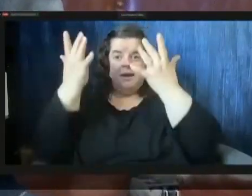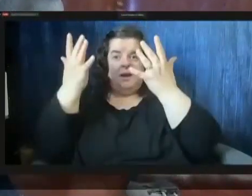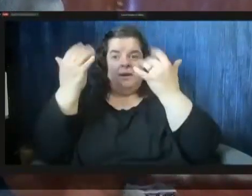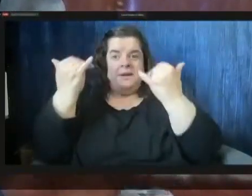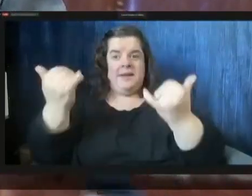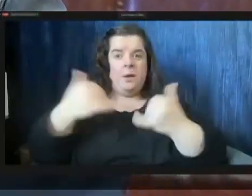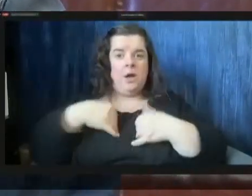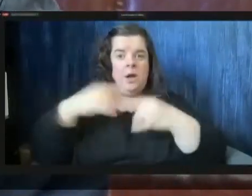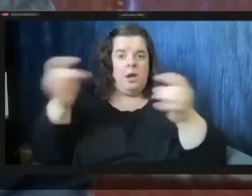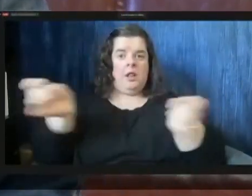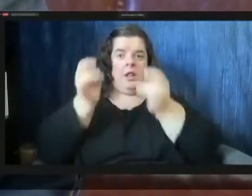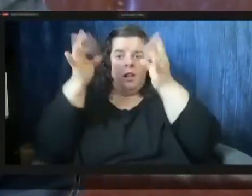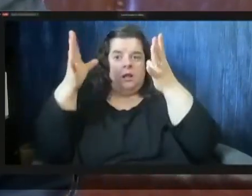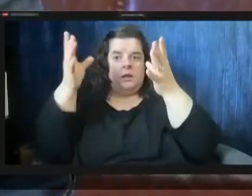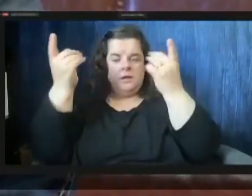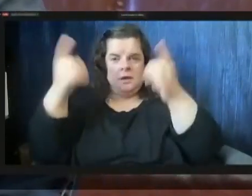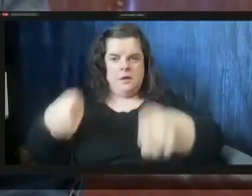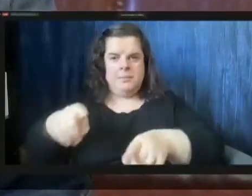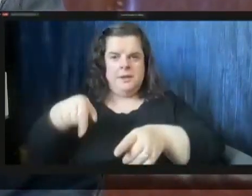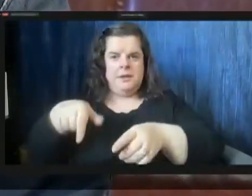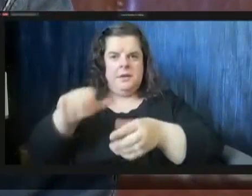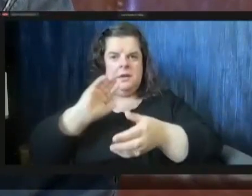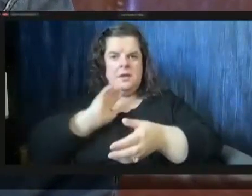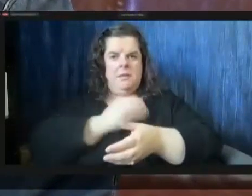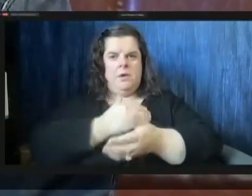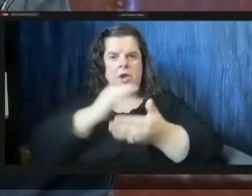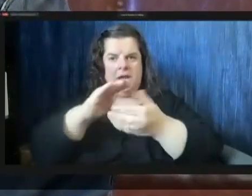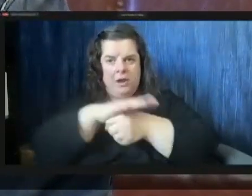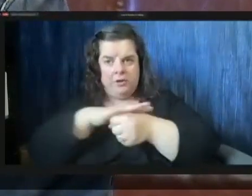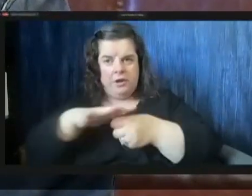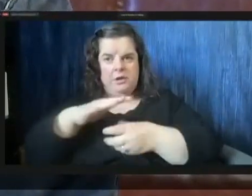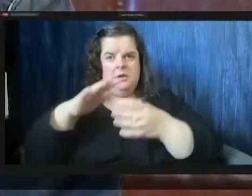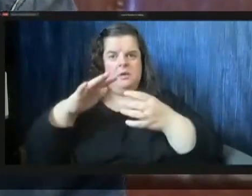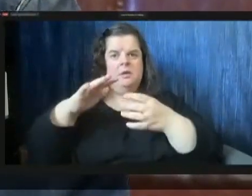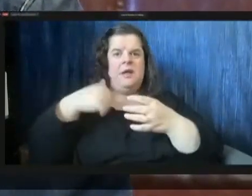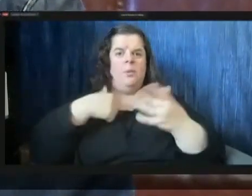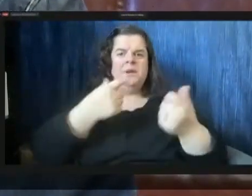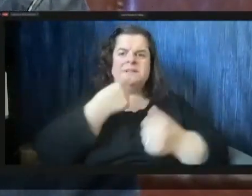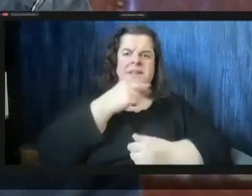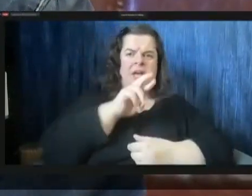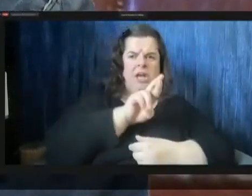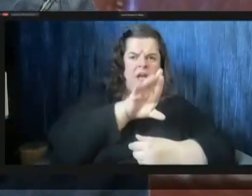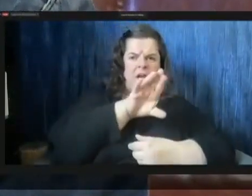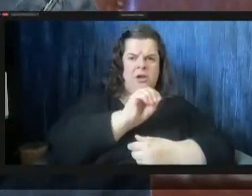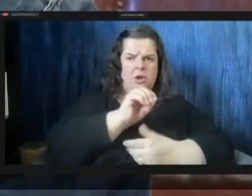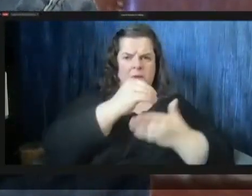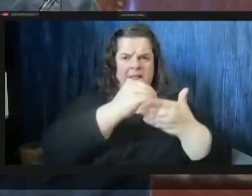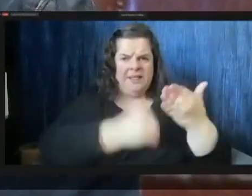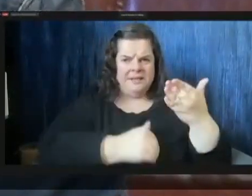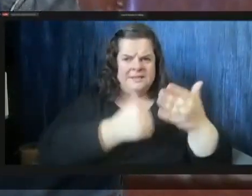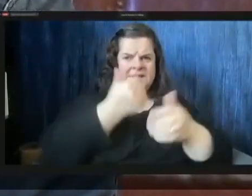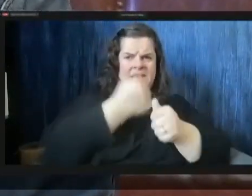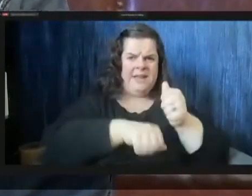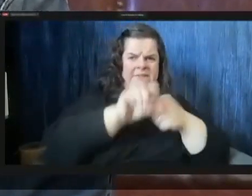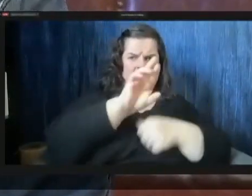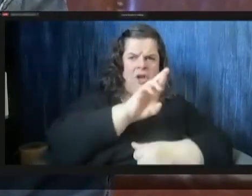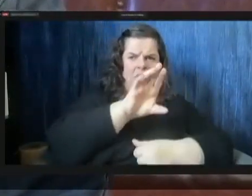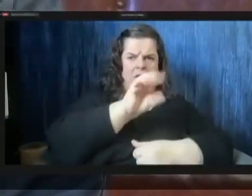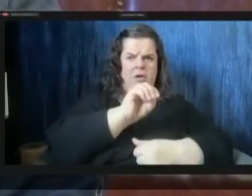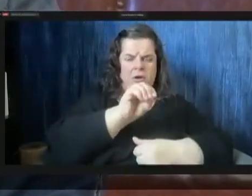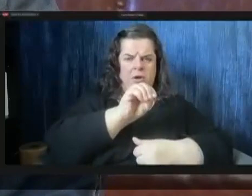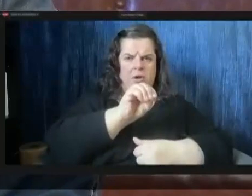in our area. I want to say something on the RCO. The RCO list, every RCO almost